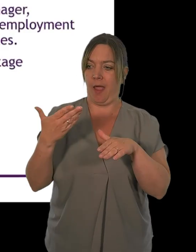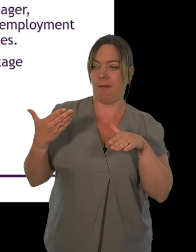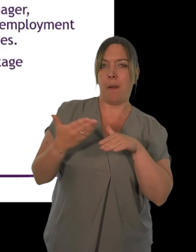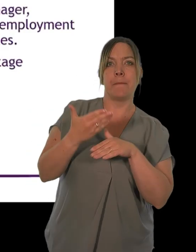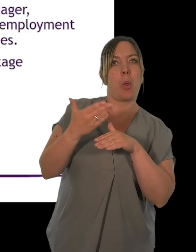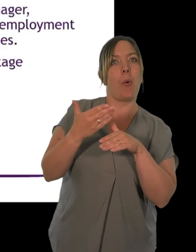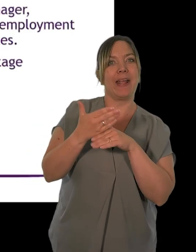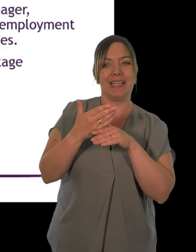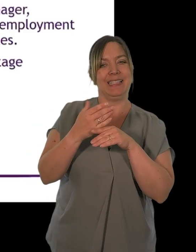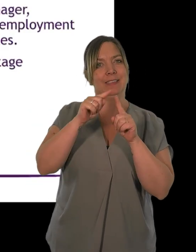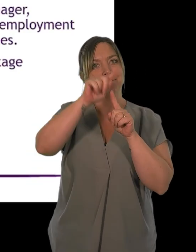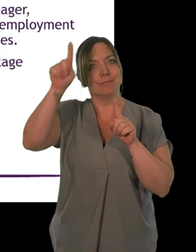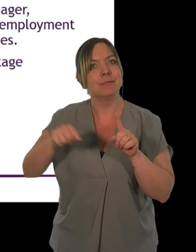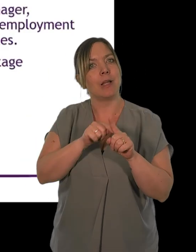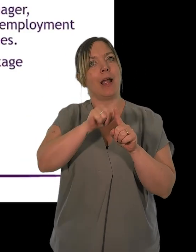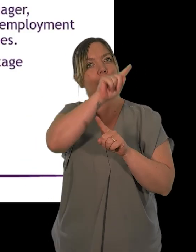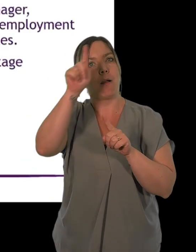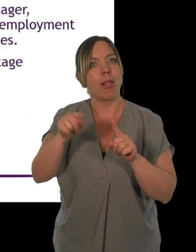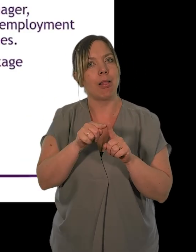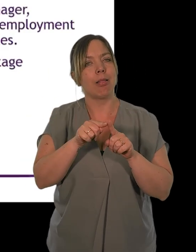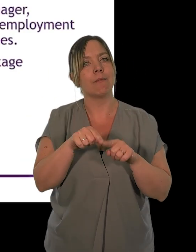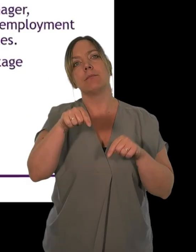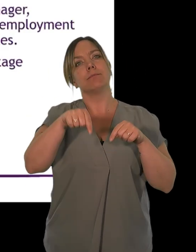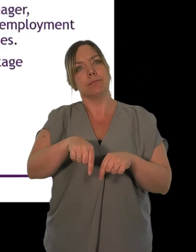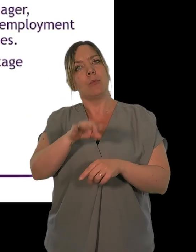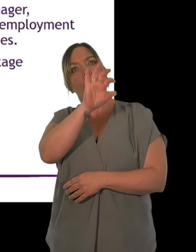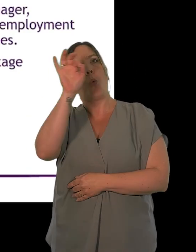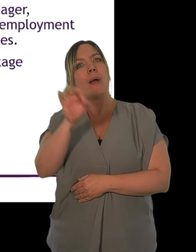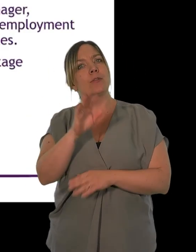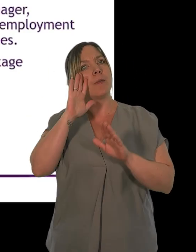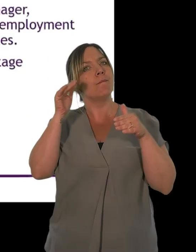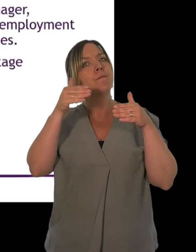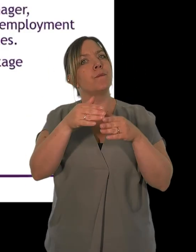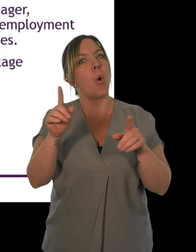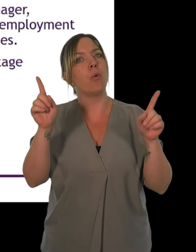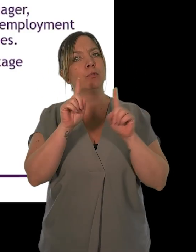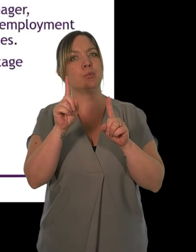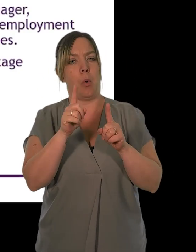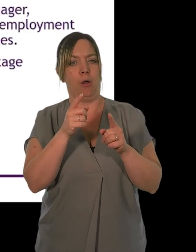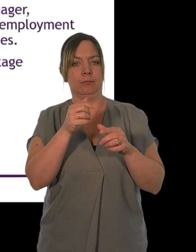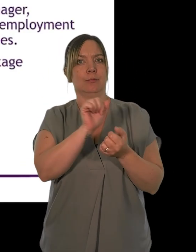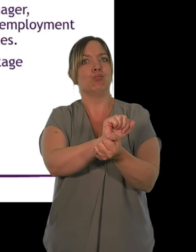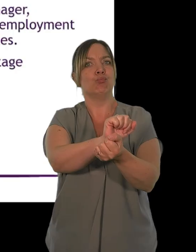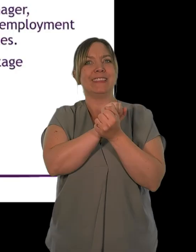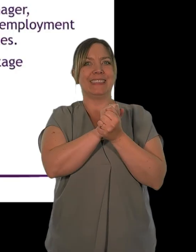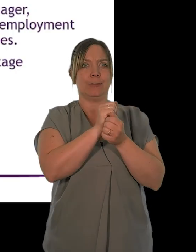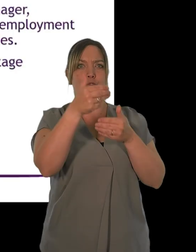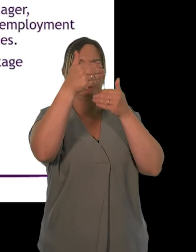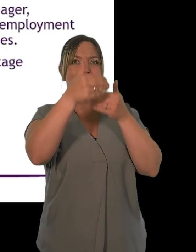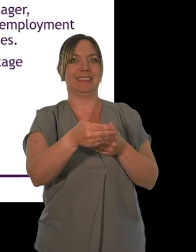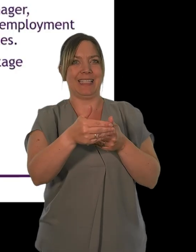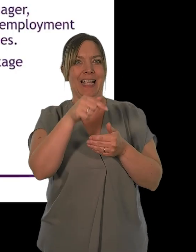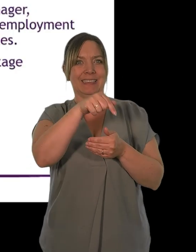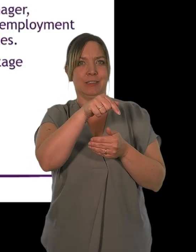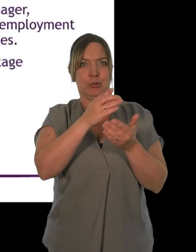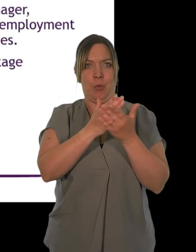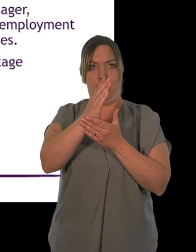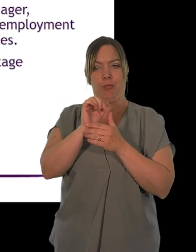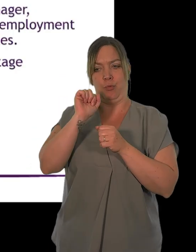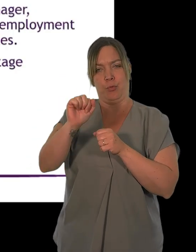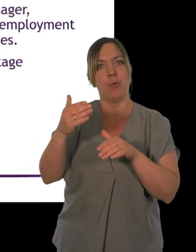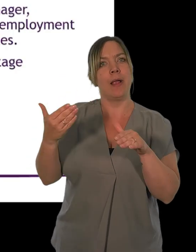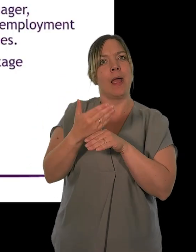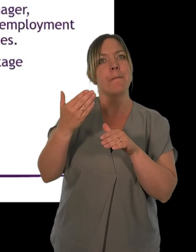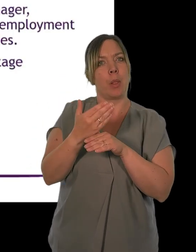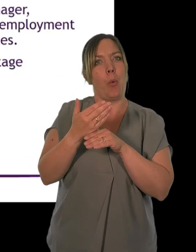cycle. You should consider each role in turn to ensure each role is sufficiently covered in